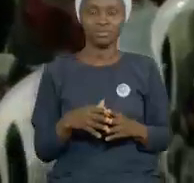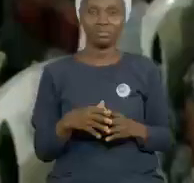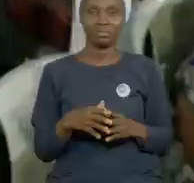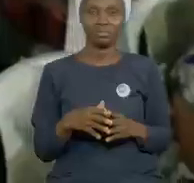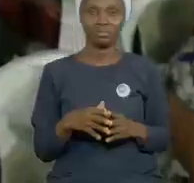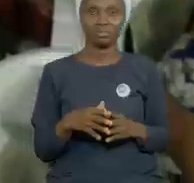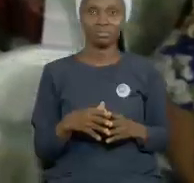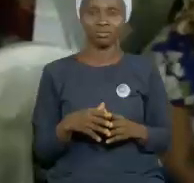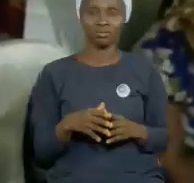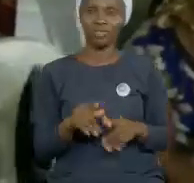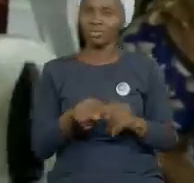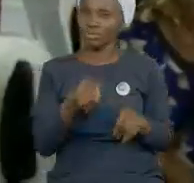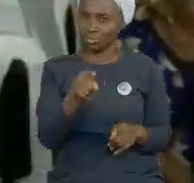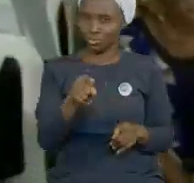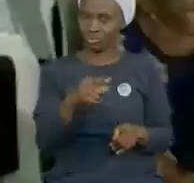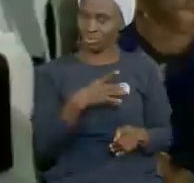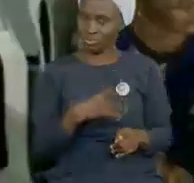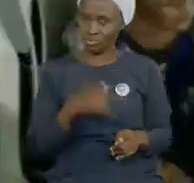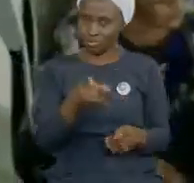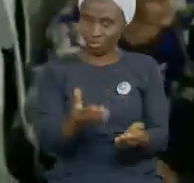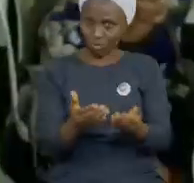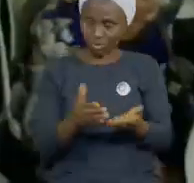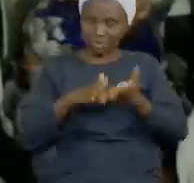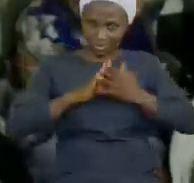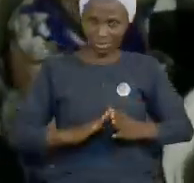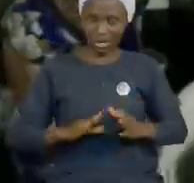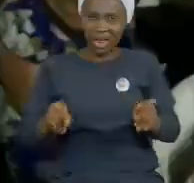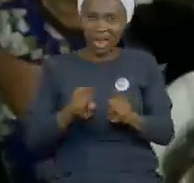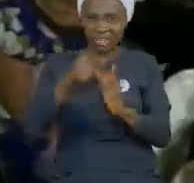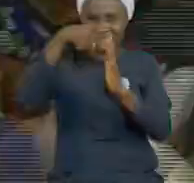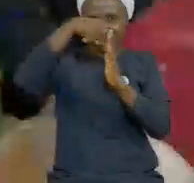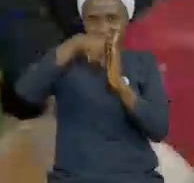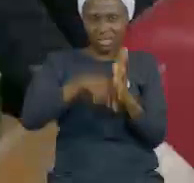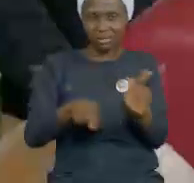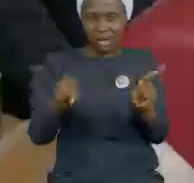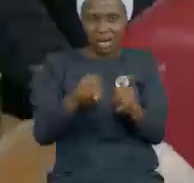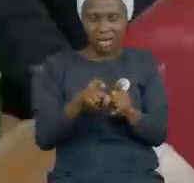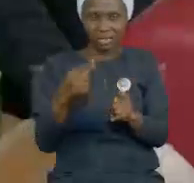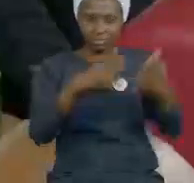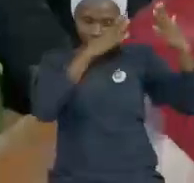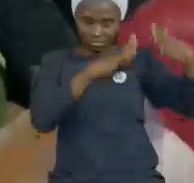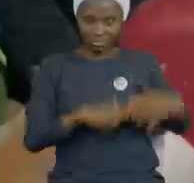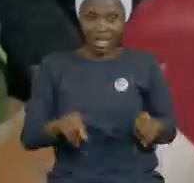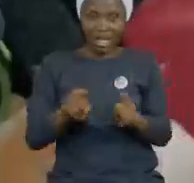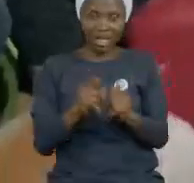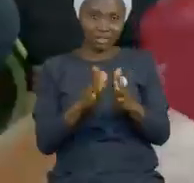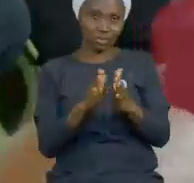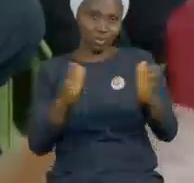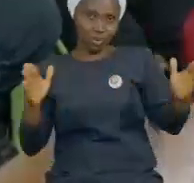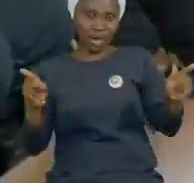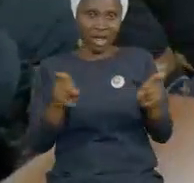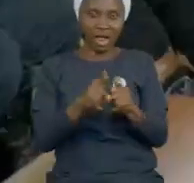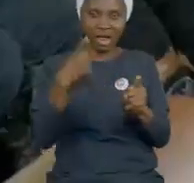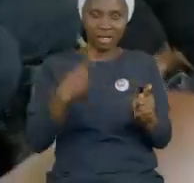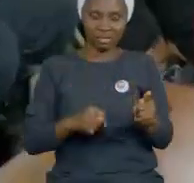But you want peace as deep as the ocean, as wide as the